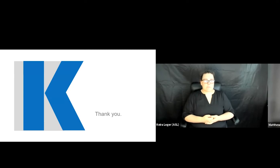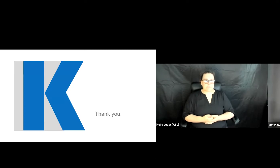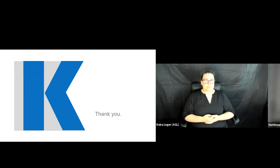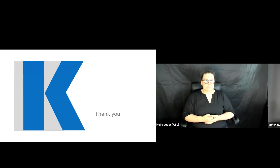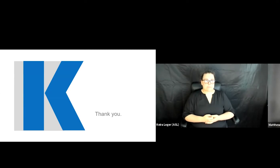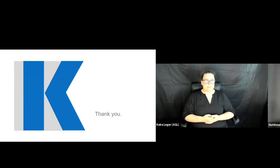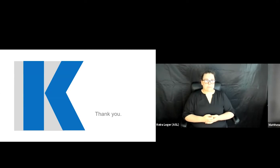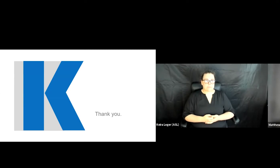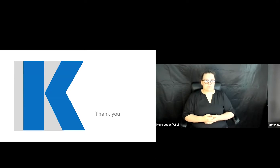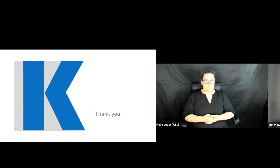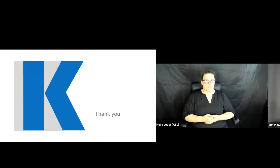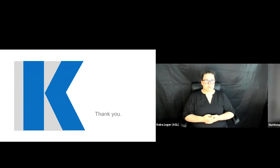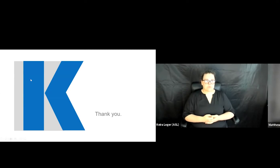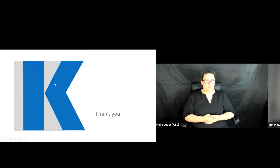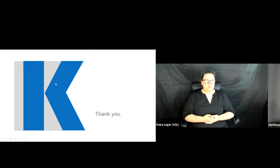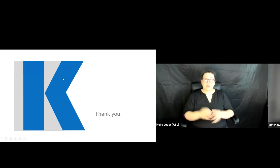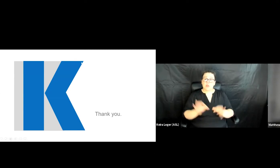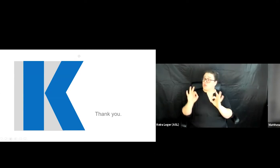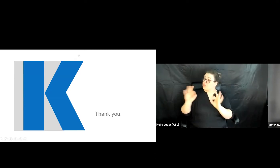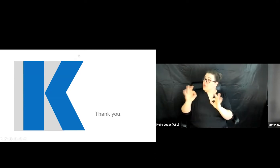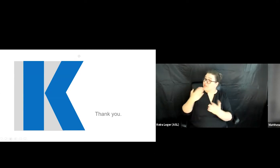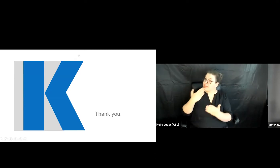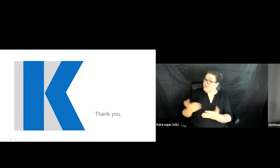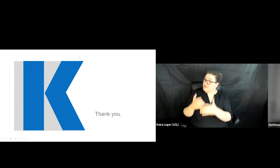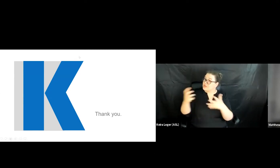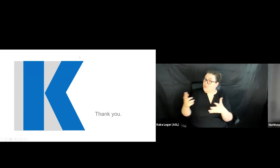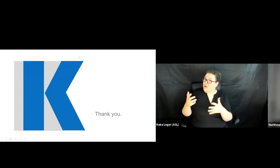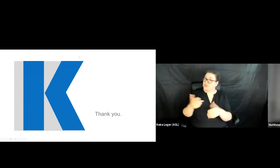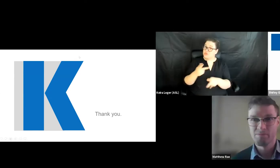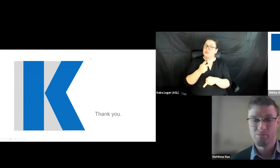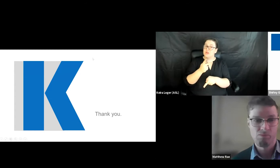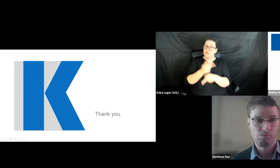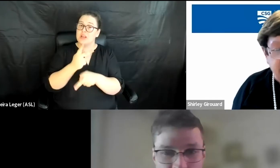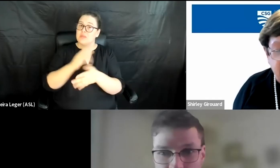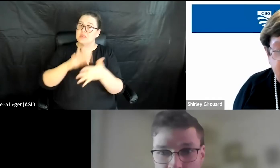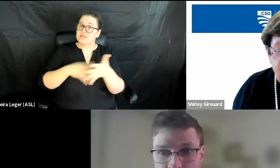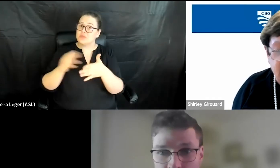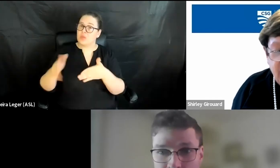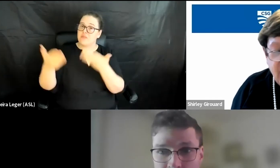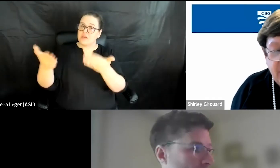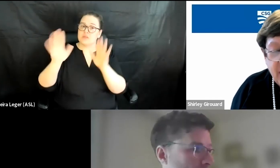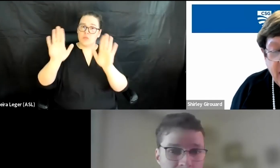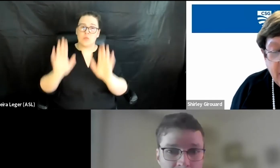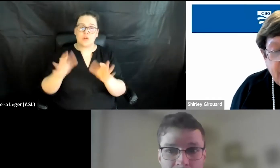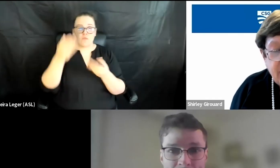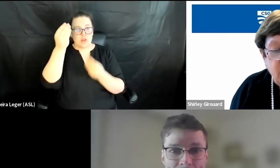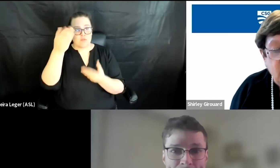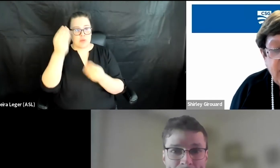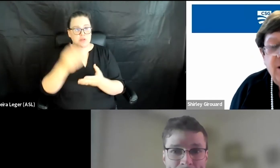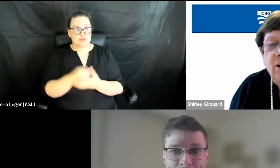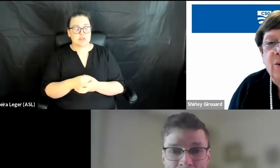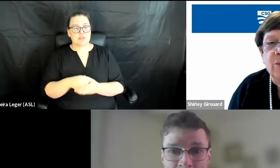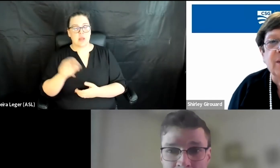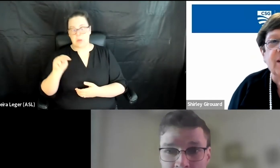Perfect. Thank you so much, both for keeping to the schedule, but providing us with some wonderful information. Matthew,